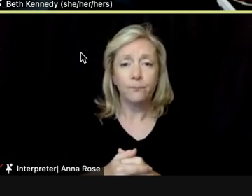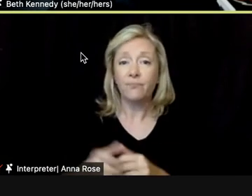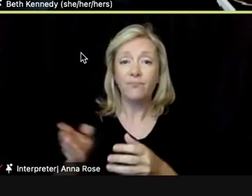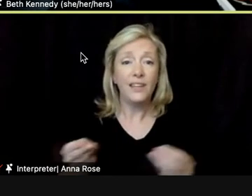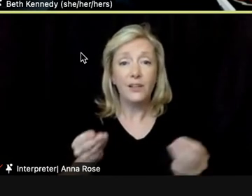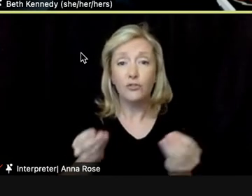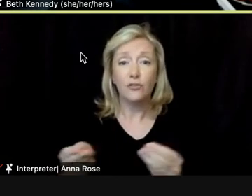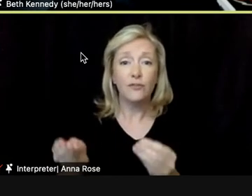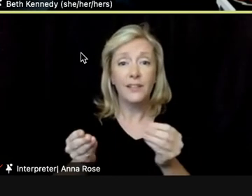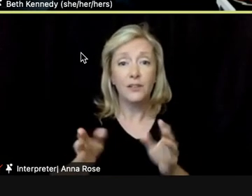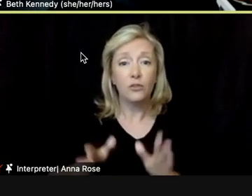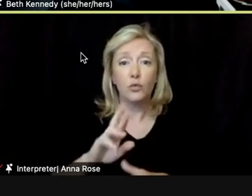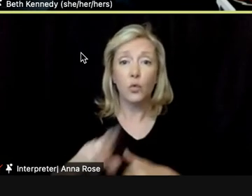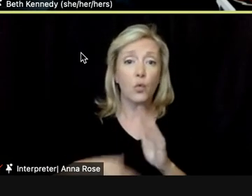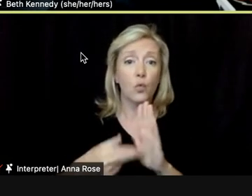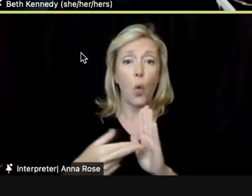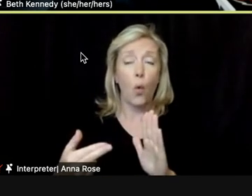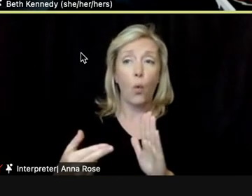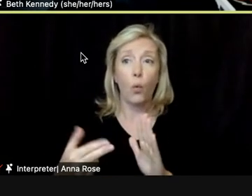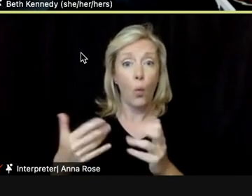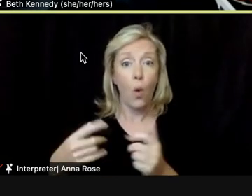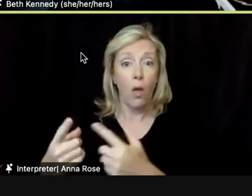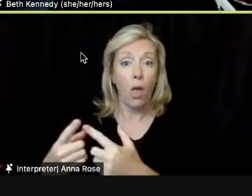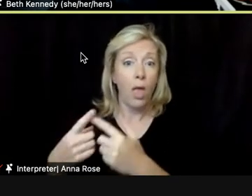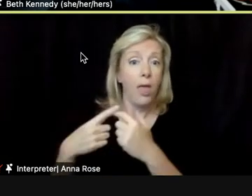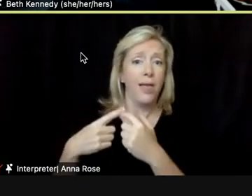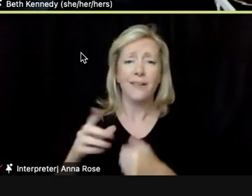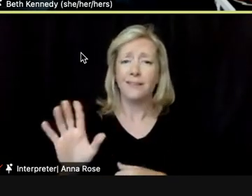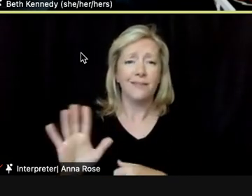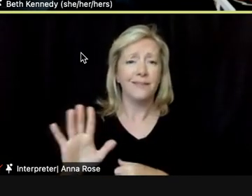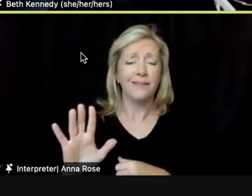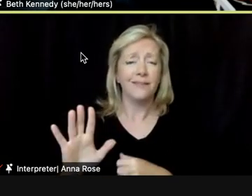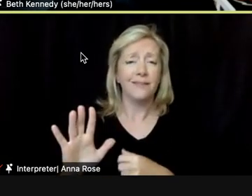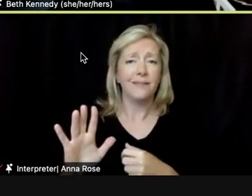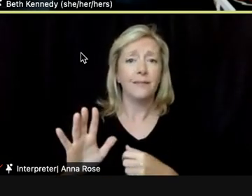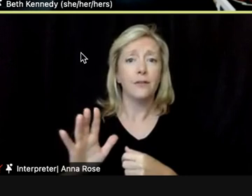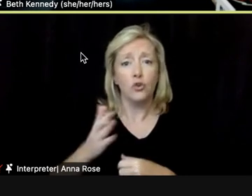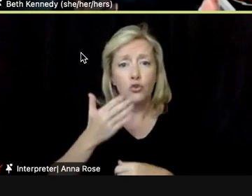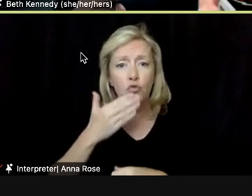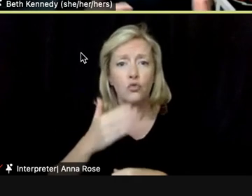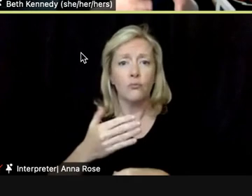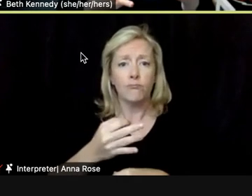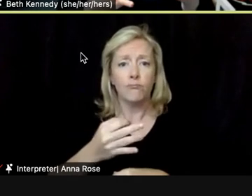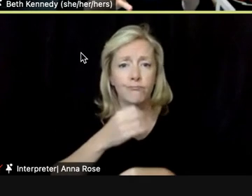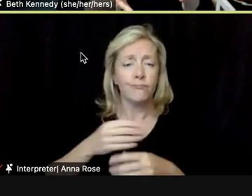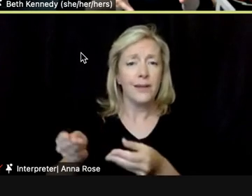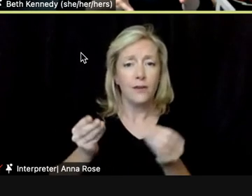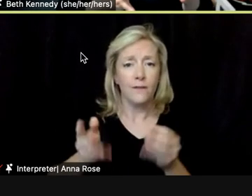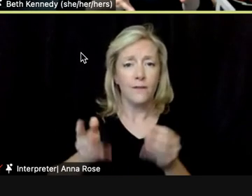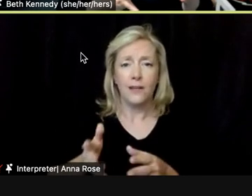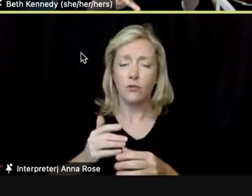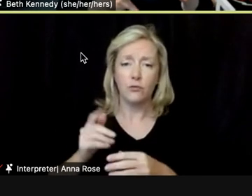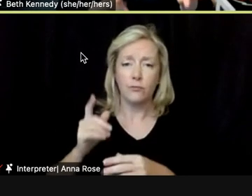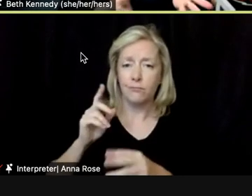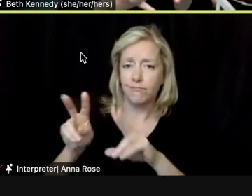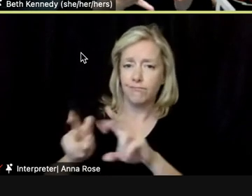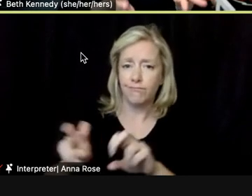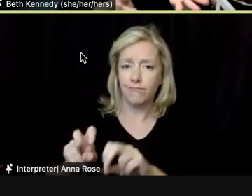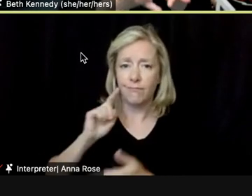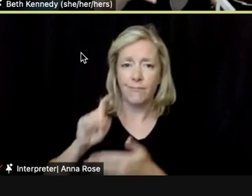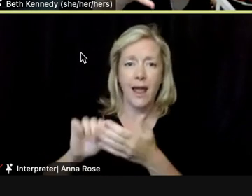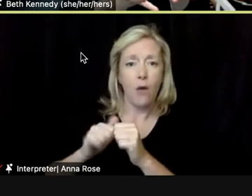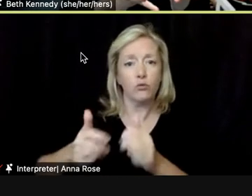to create dependence. An intervener who's got good training is going to figure out ways to